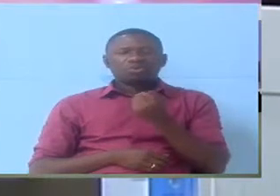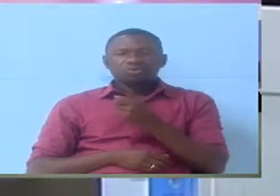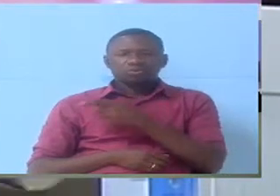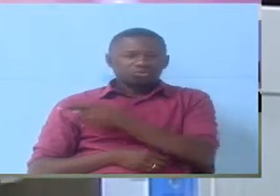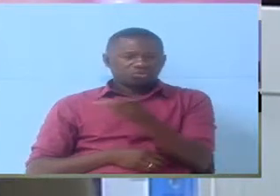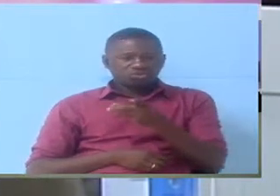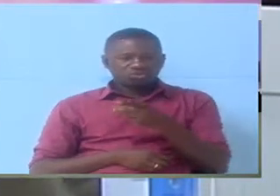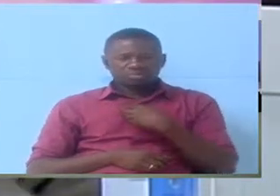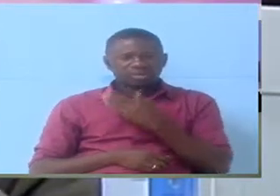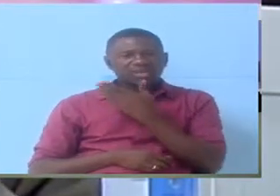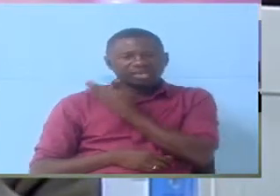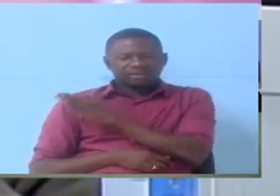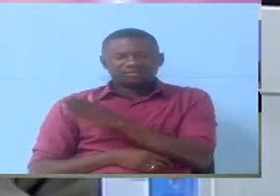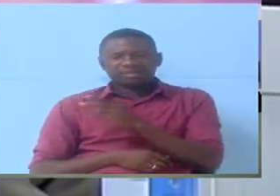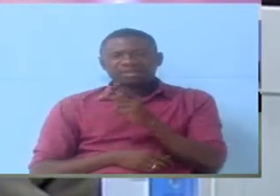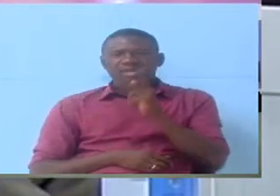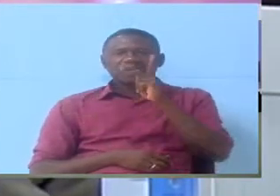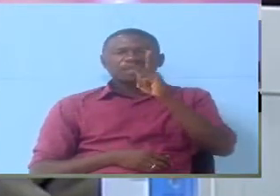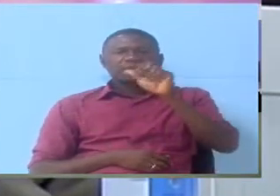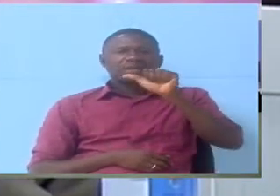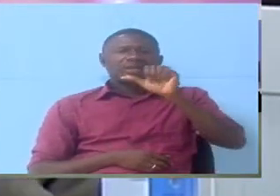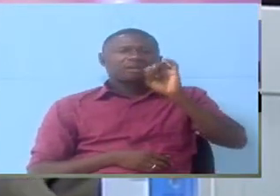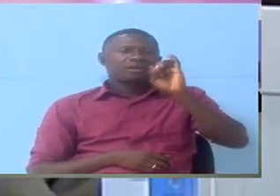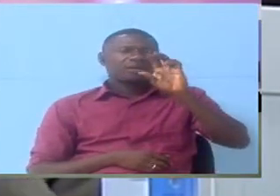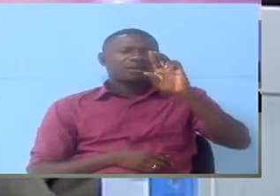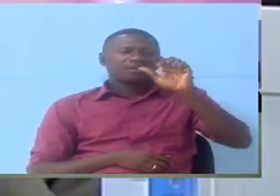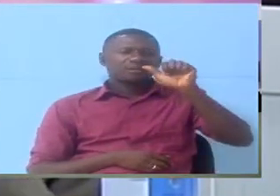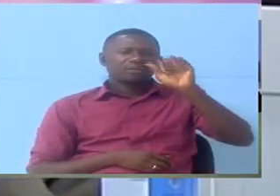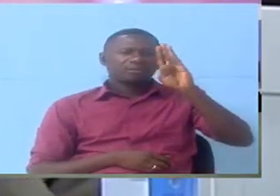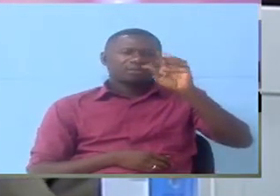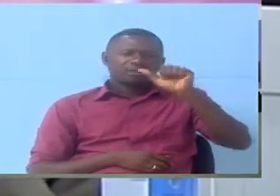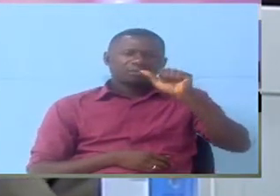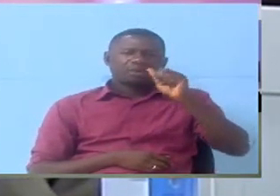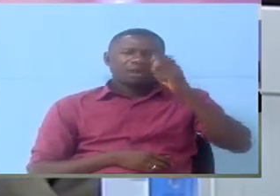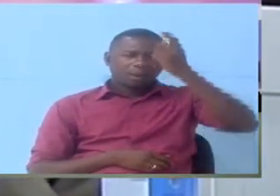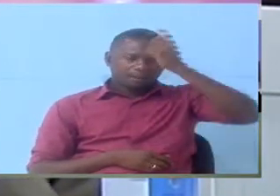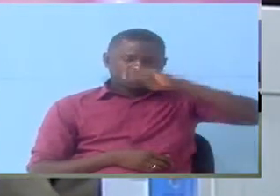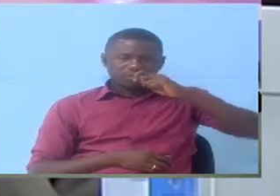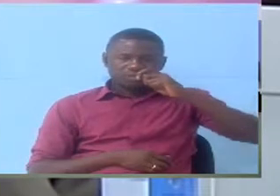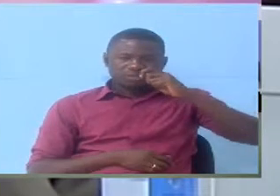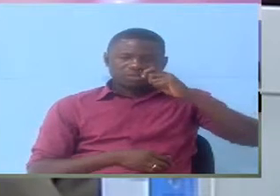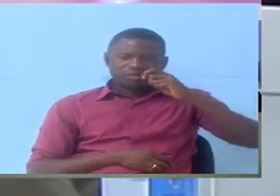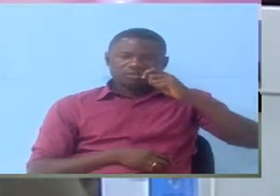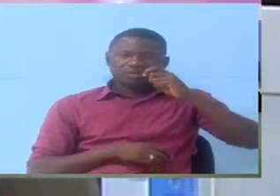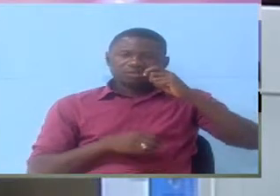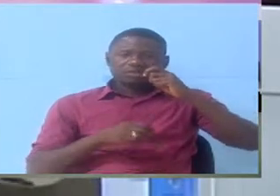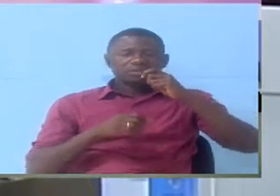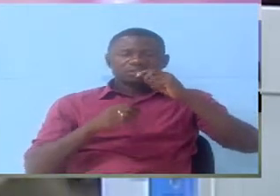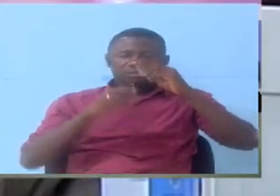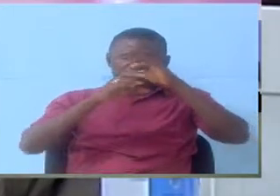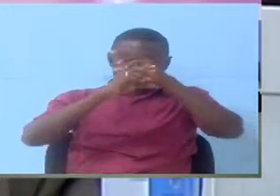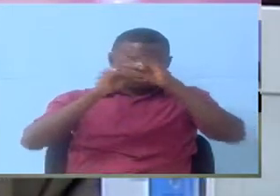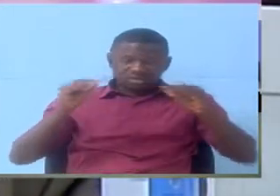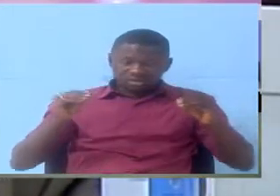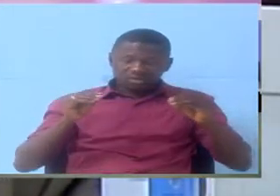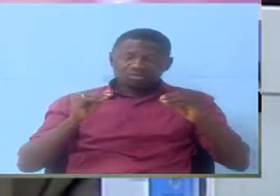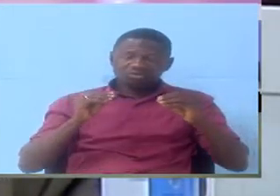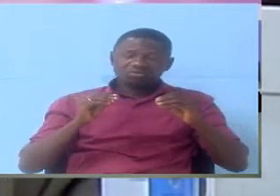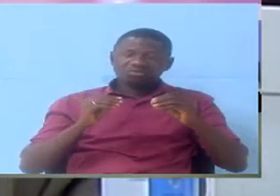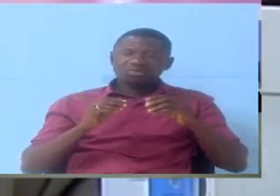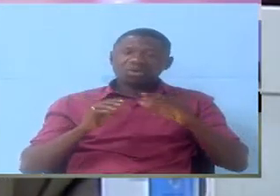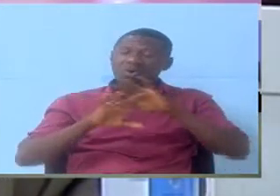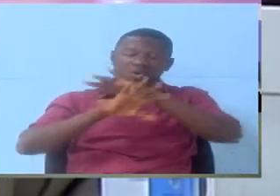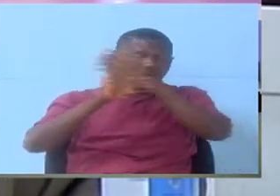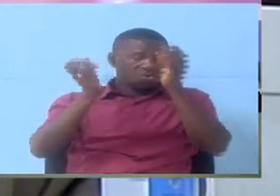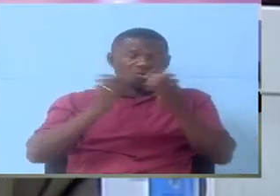Kairaba police station before departing. Na tunga menu tun Kairaba police station to be baluri njanimbe bolaji. We are all Ghanaians. Lubemu Ghanaian